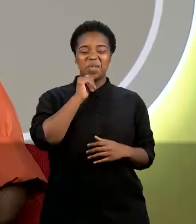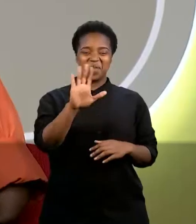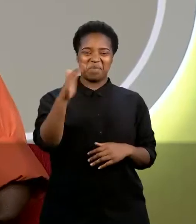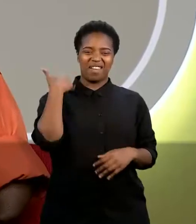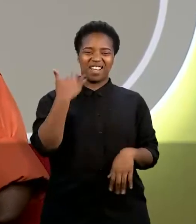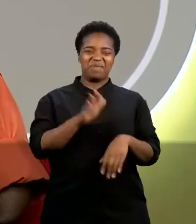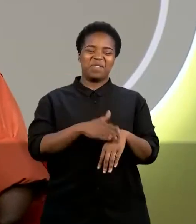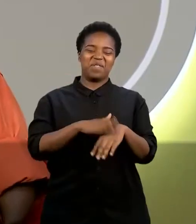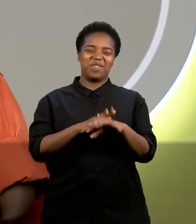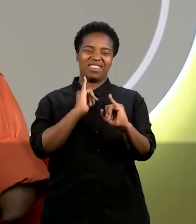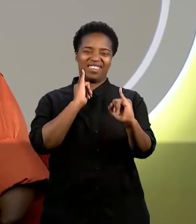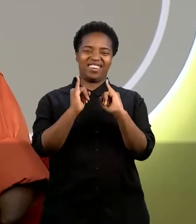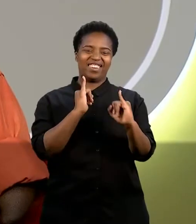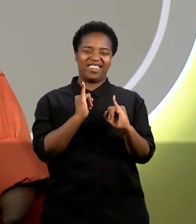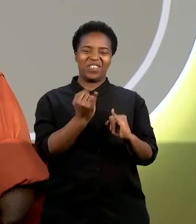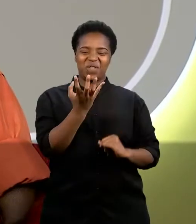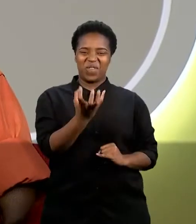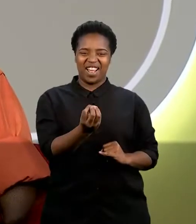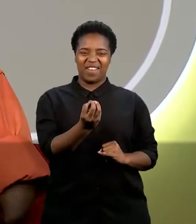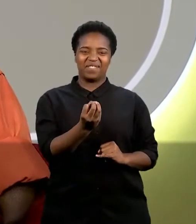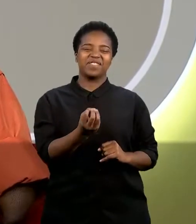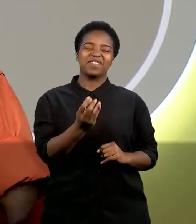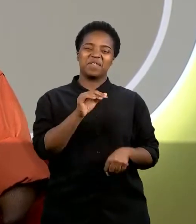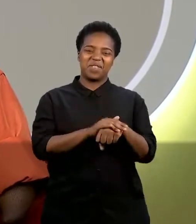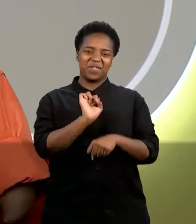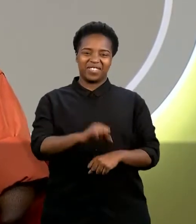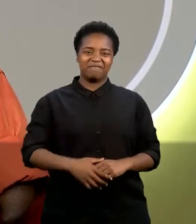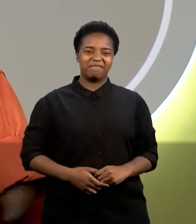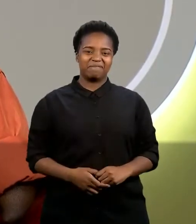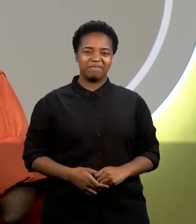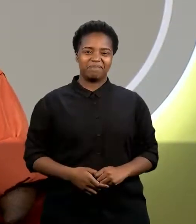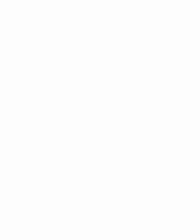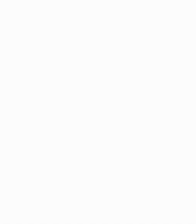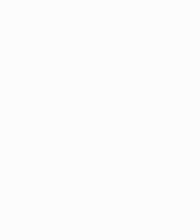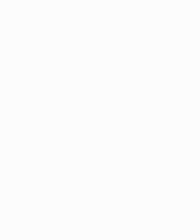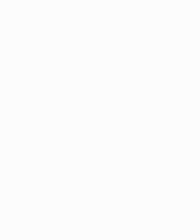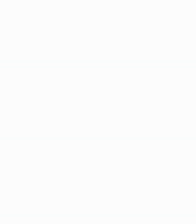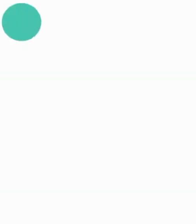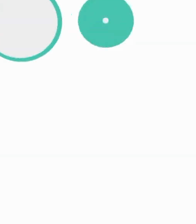Ha re khutla re tla tswela pele ka fashion moralo hape le Sara ya mahlahahla.